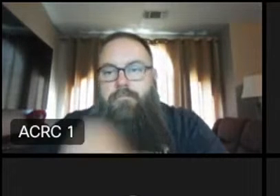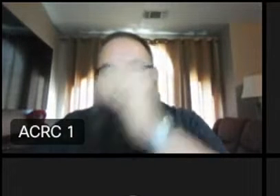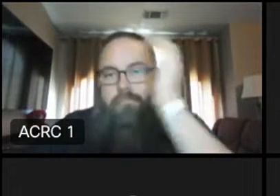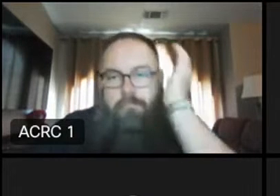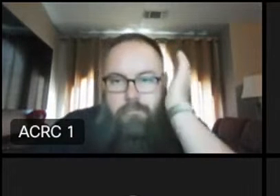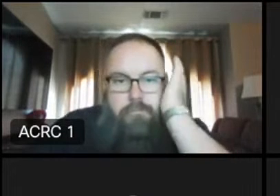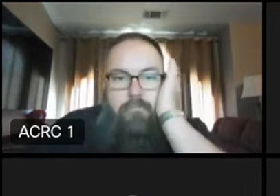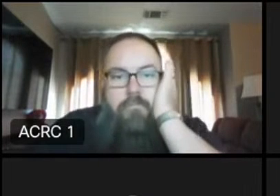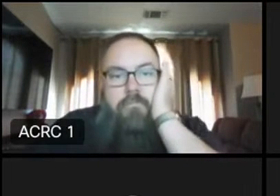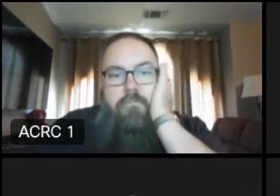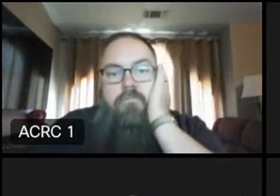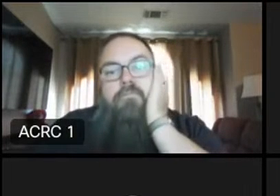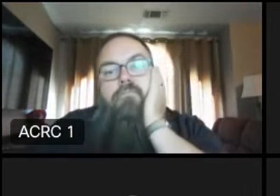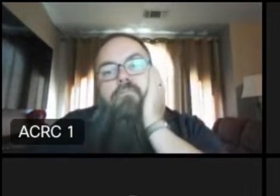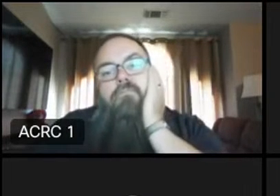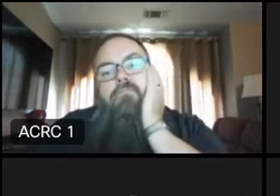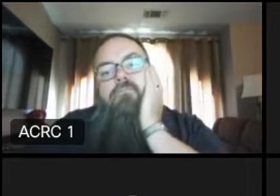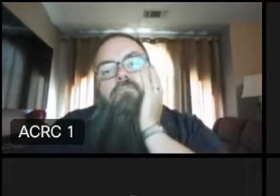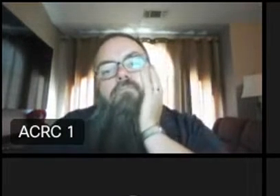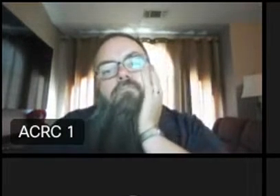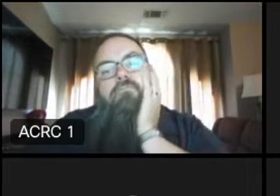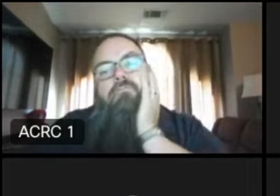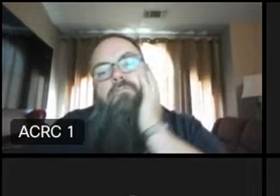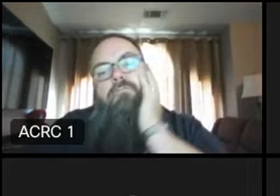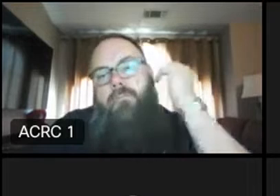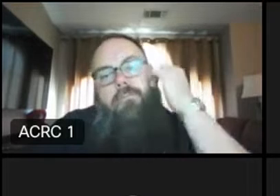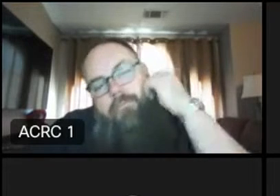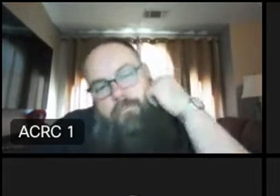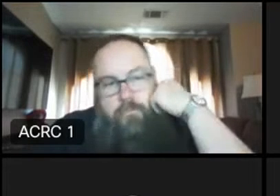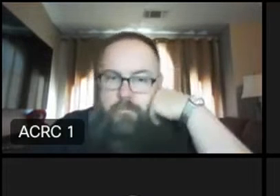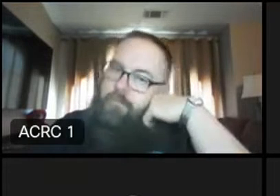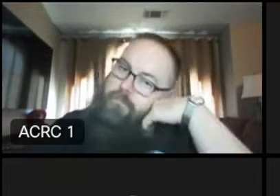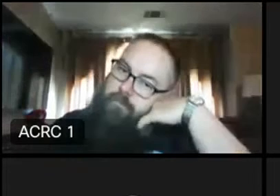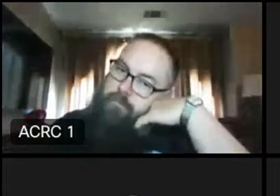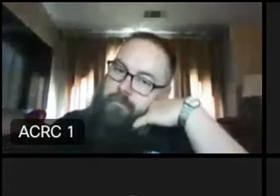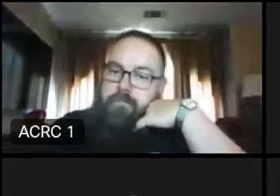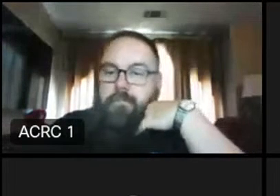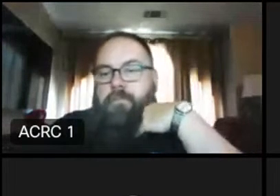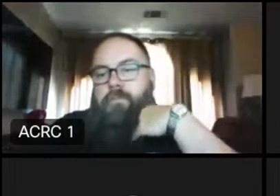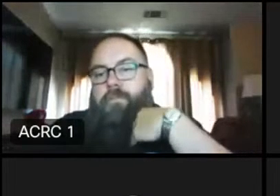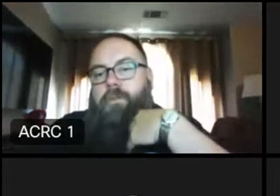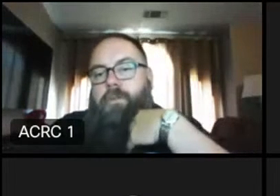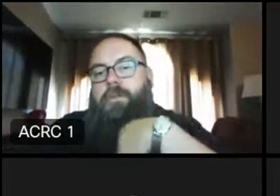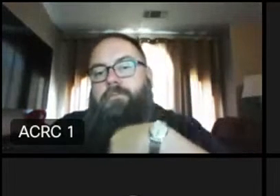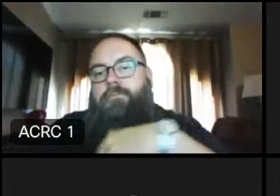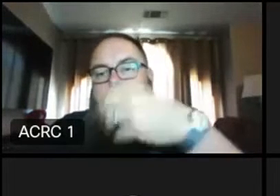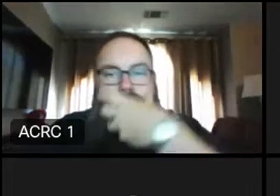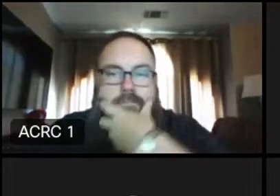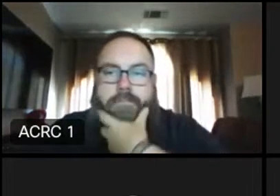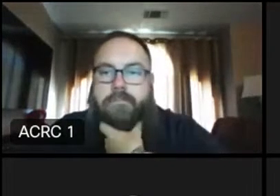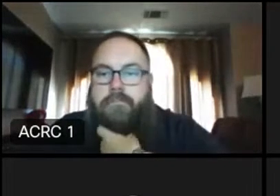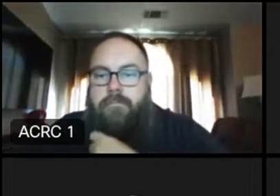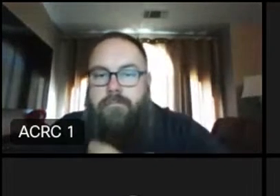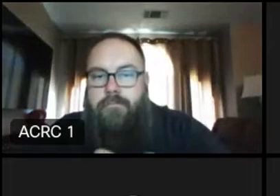going to get through this with alternative services ending. And it may